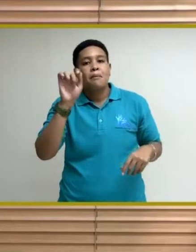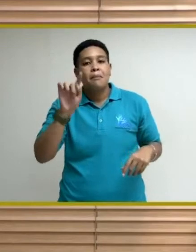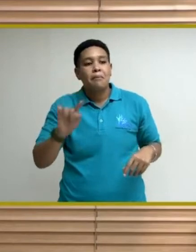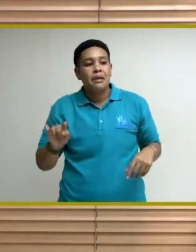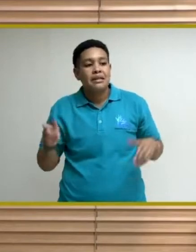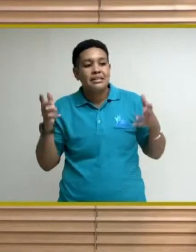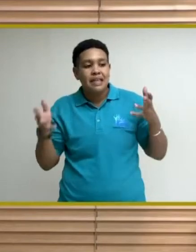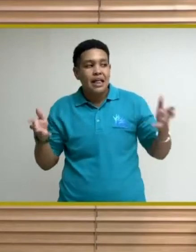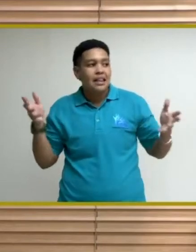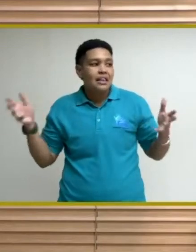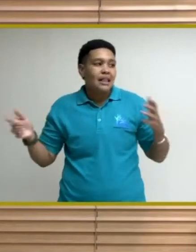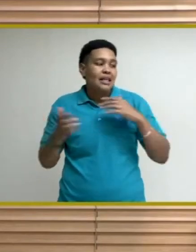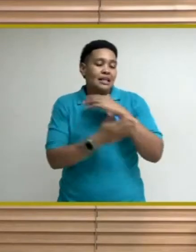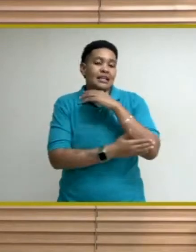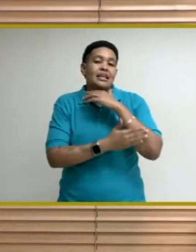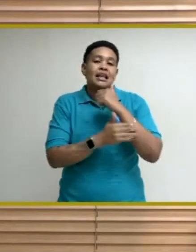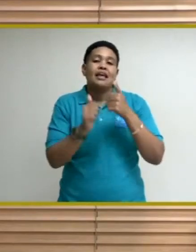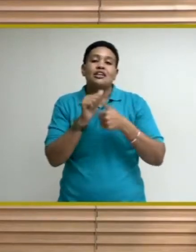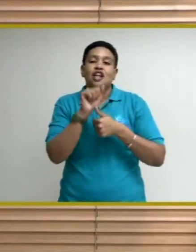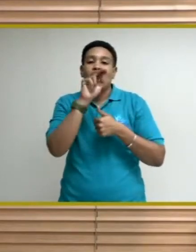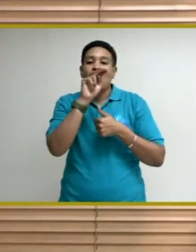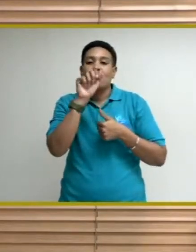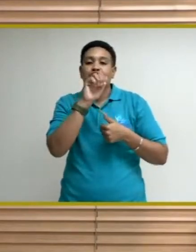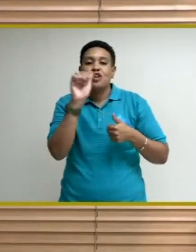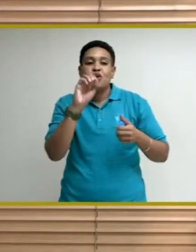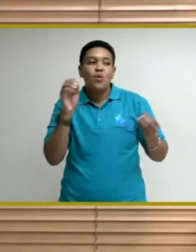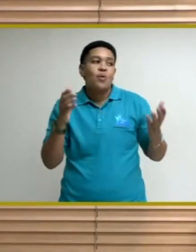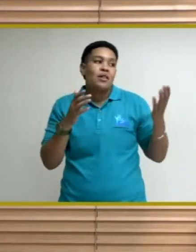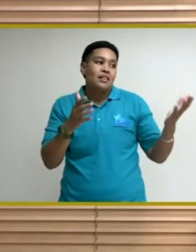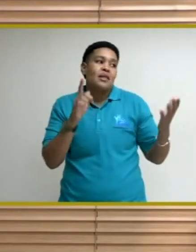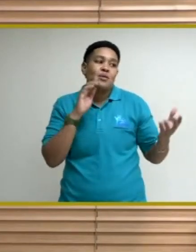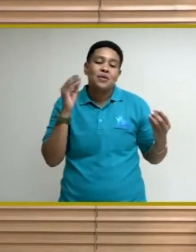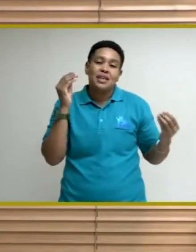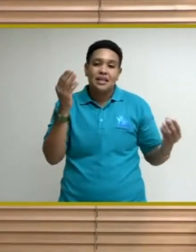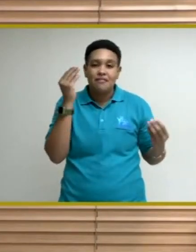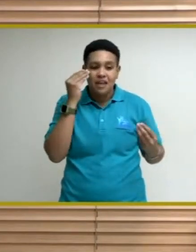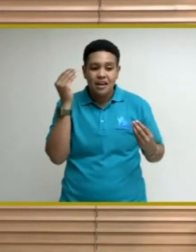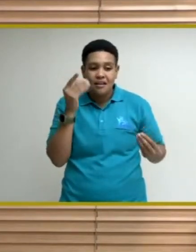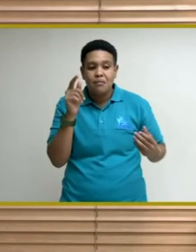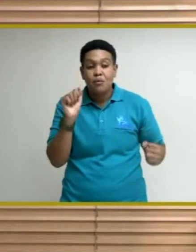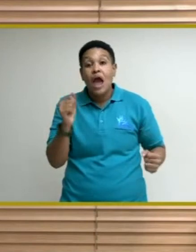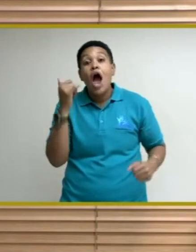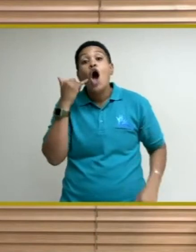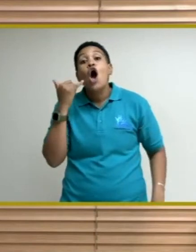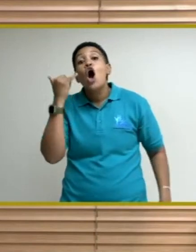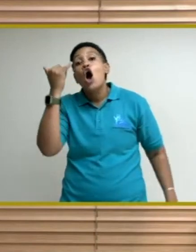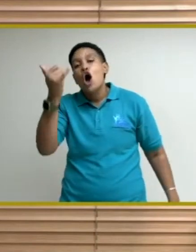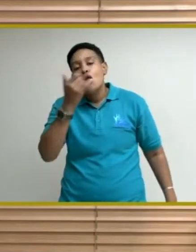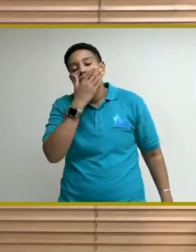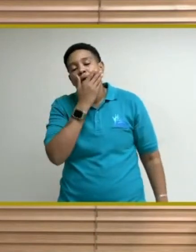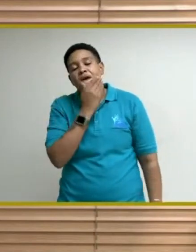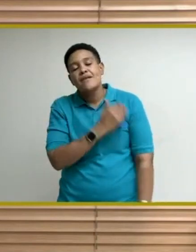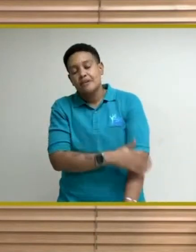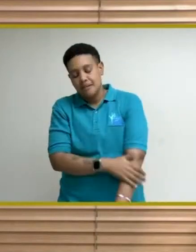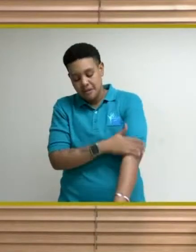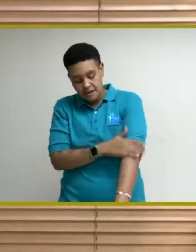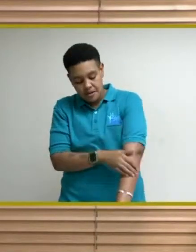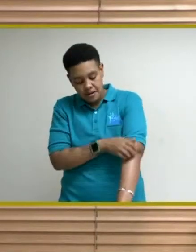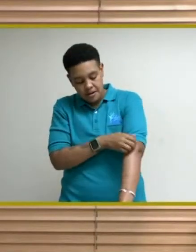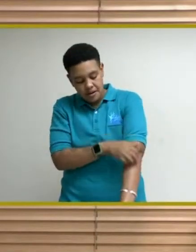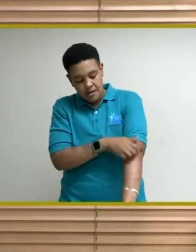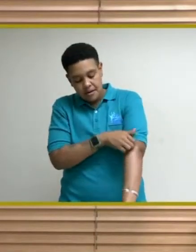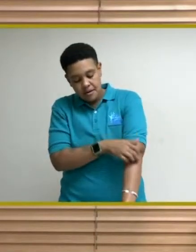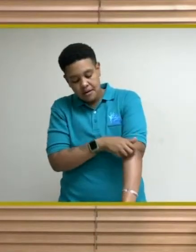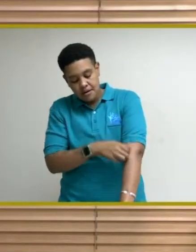hosted, the National Arena, clearly no one would be there to give you information. So you can call the